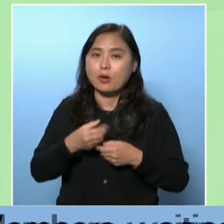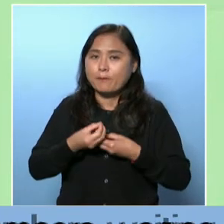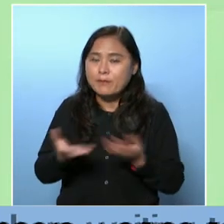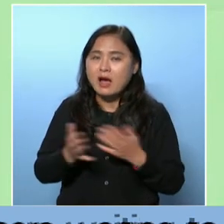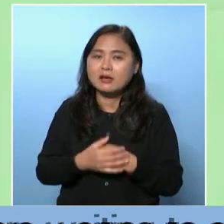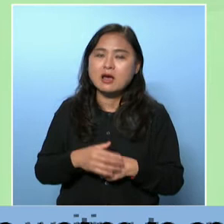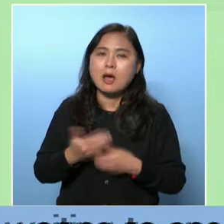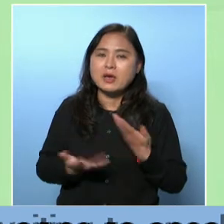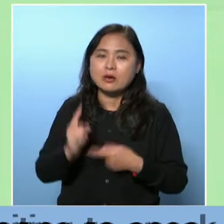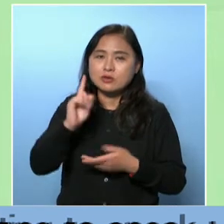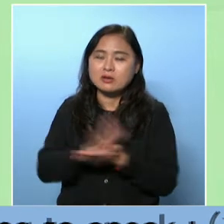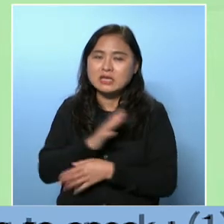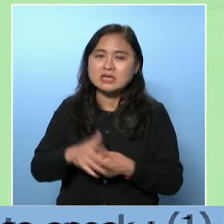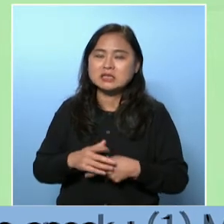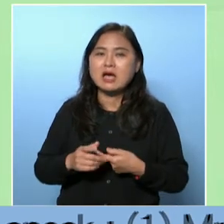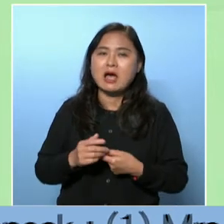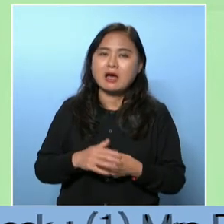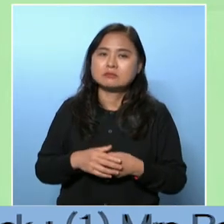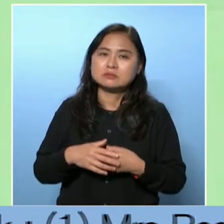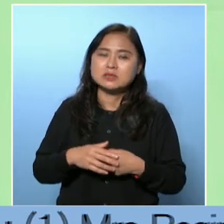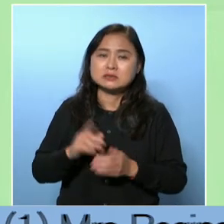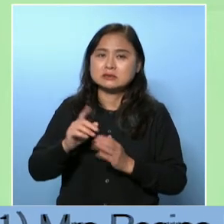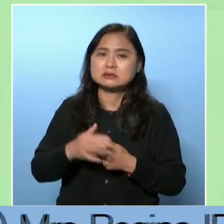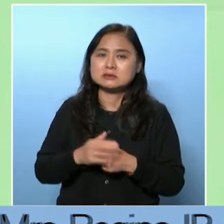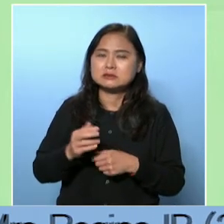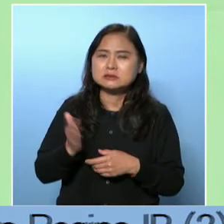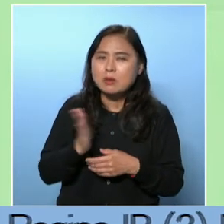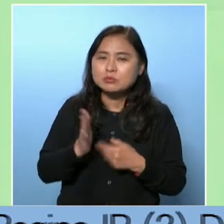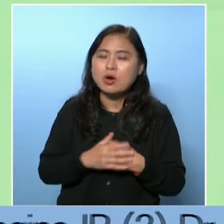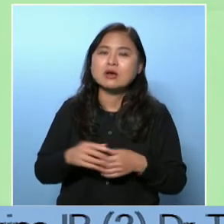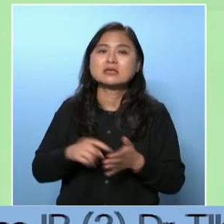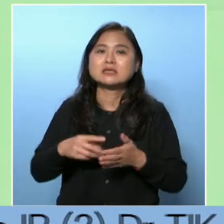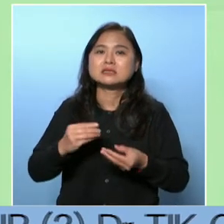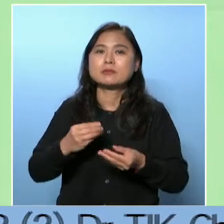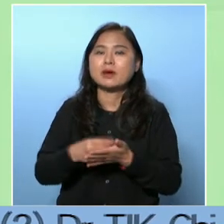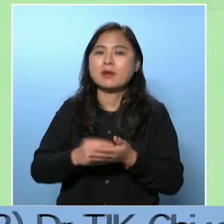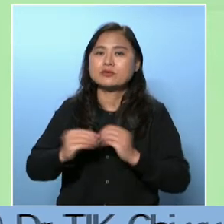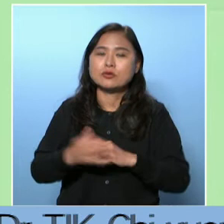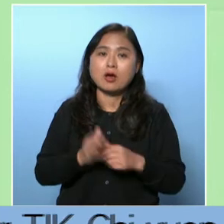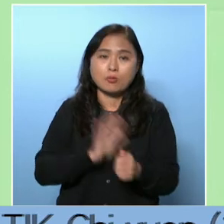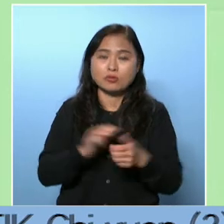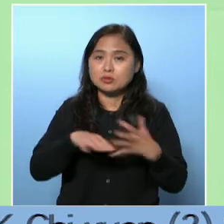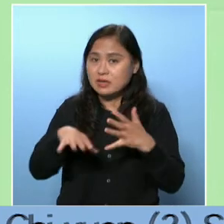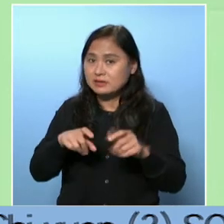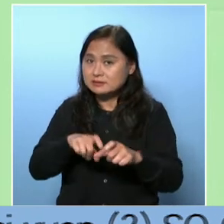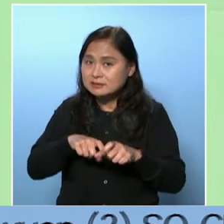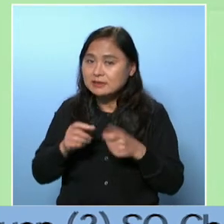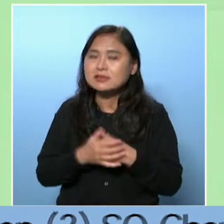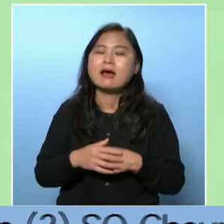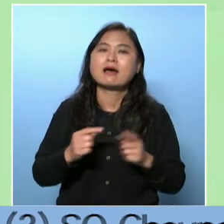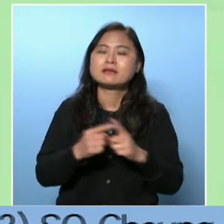Well, we should also issue the consumption voucher at a level not lower than that of last year. This